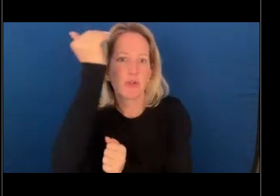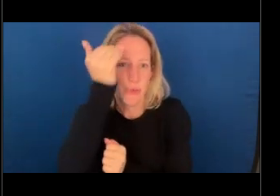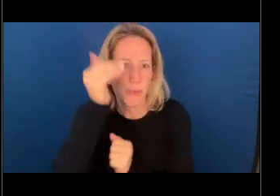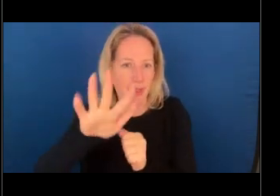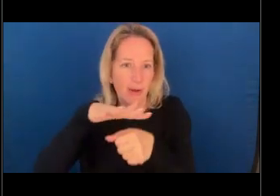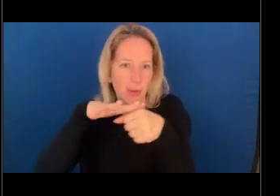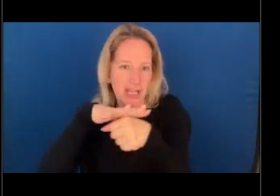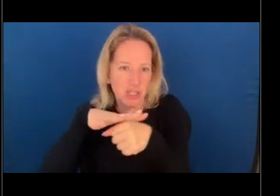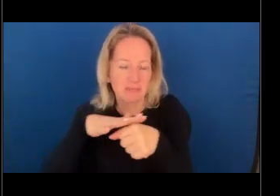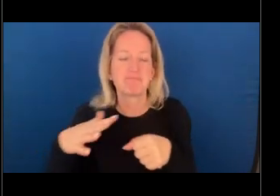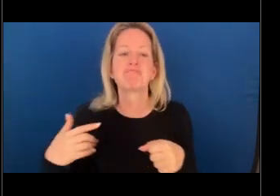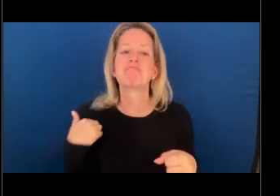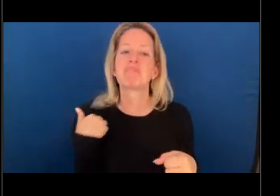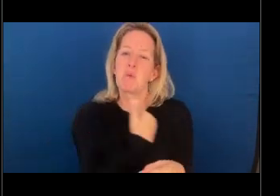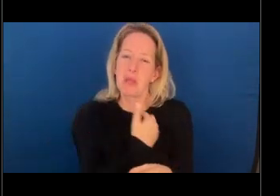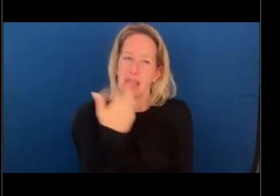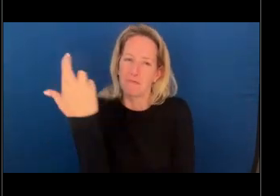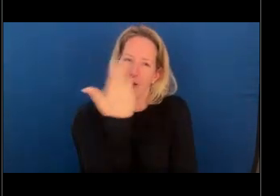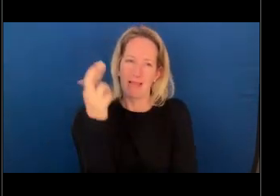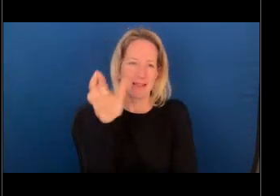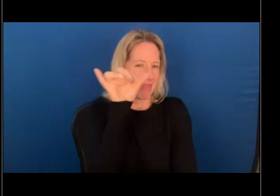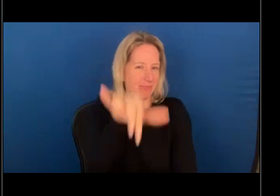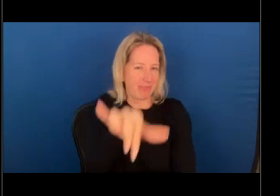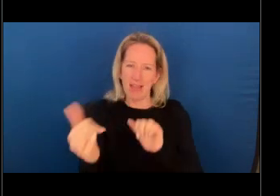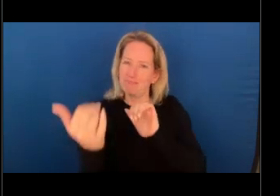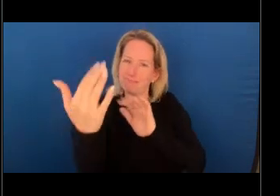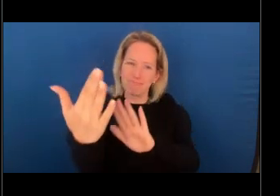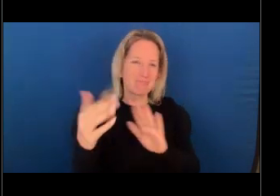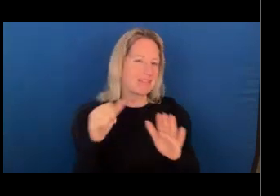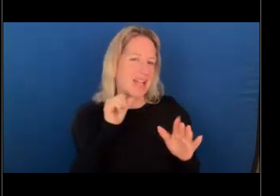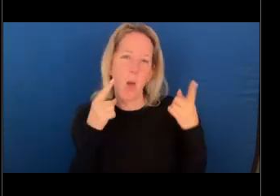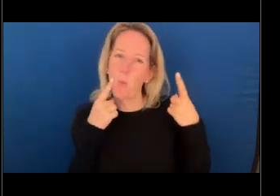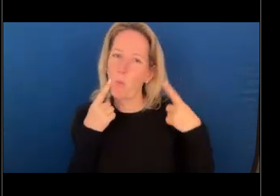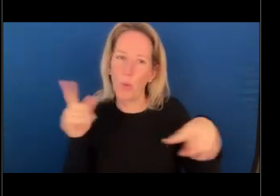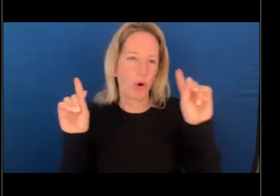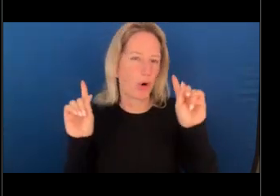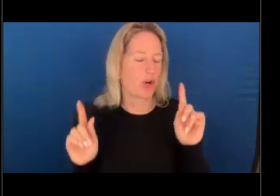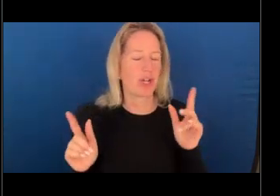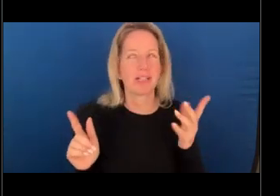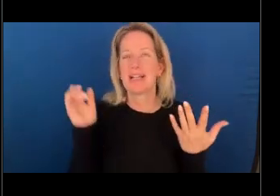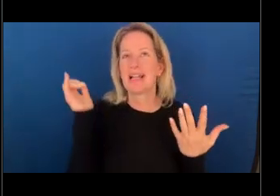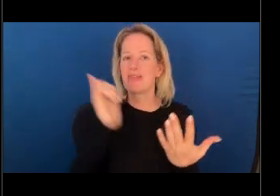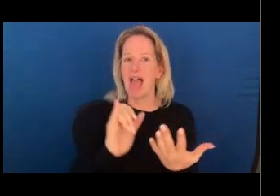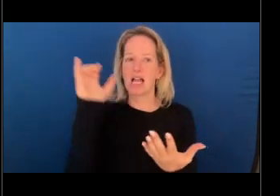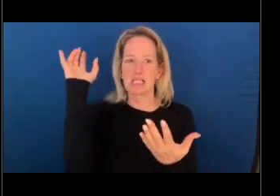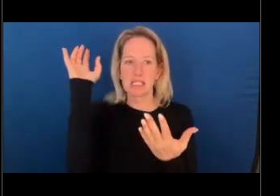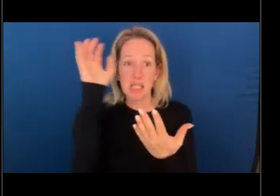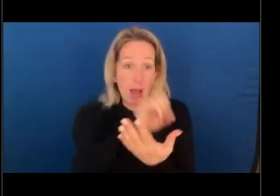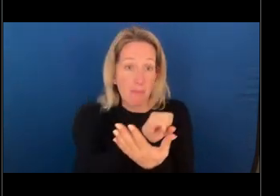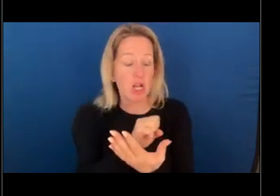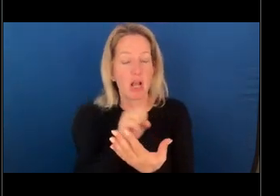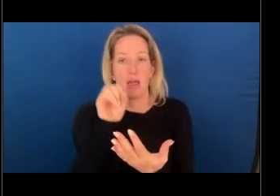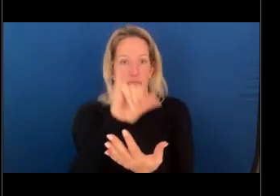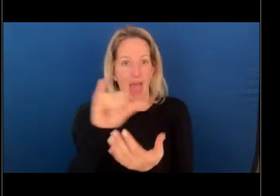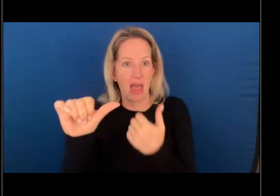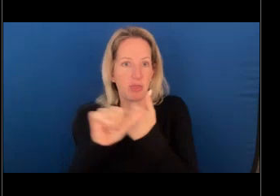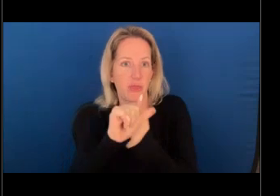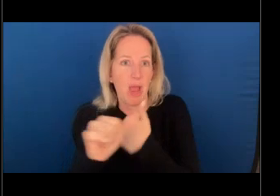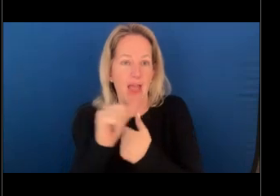that strategy has unfortunately not worked. The assumption was that the major threat to all the shipwrecks in the